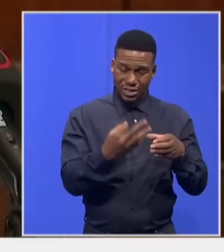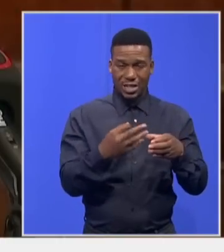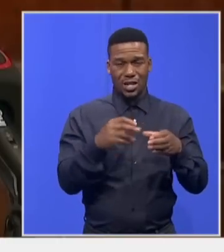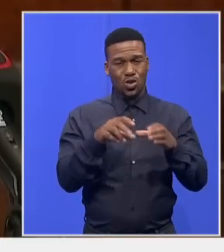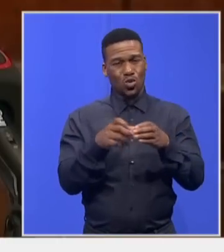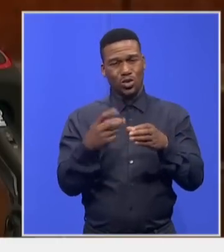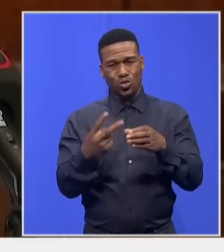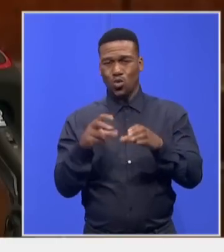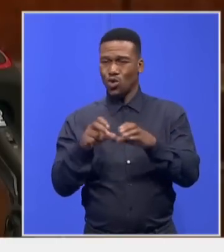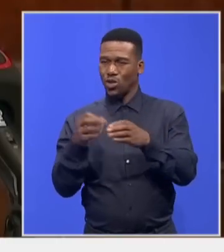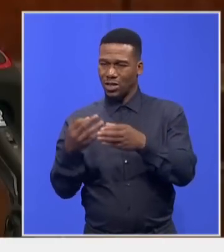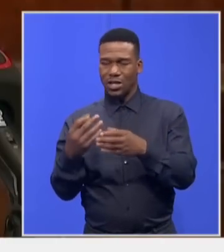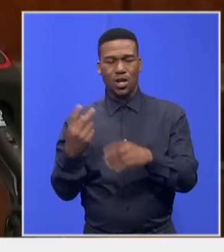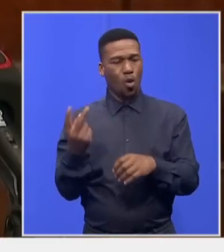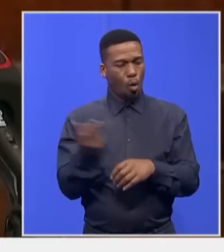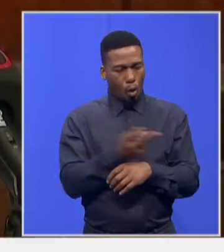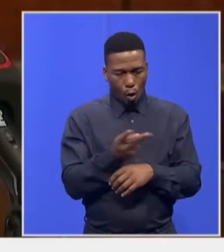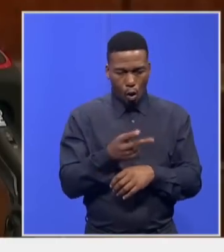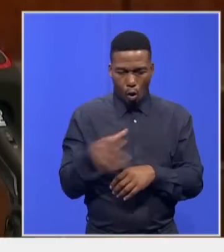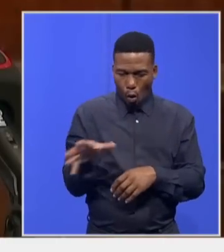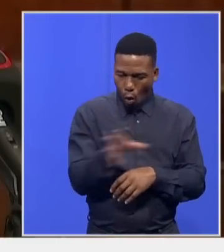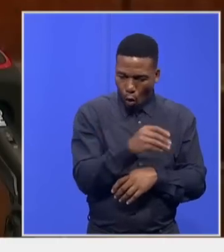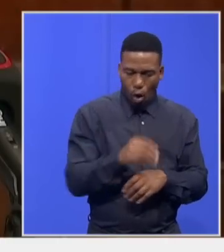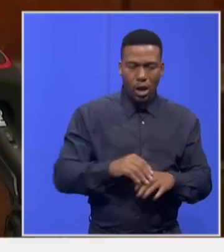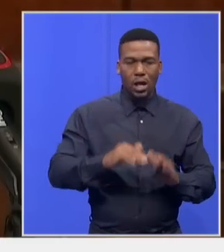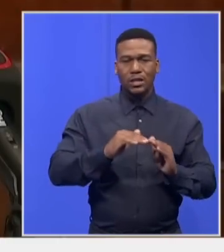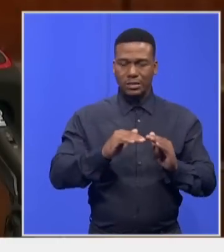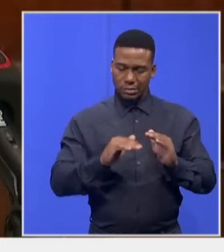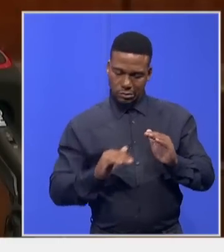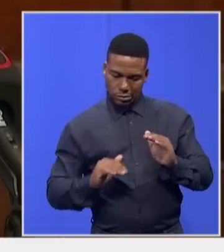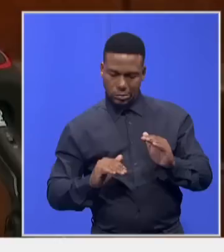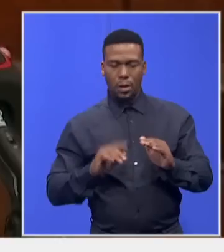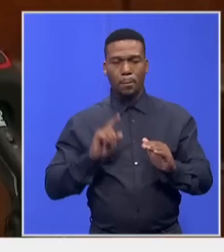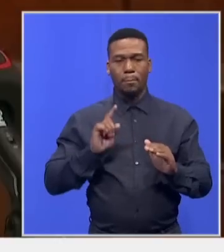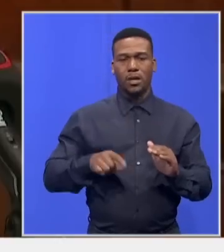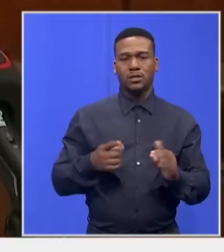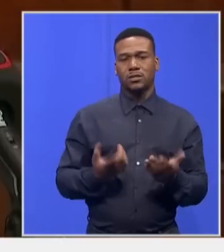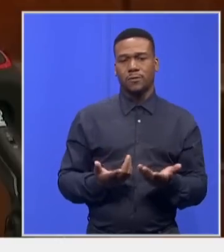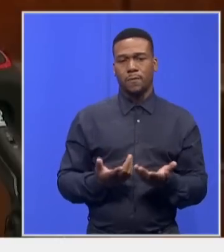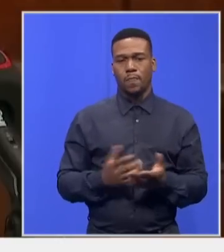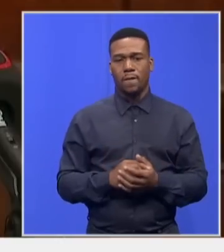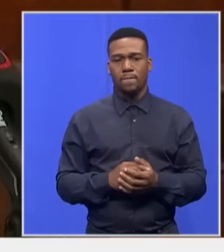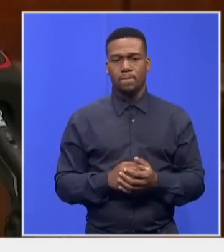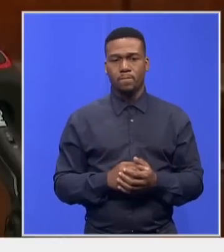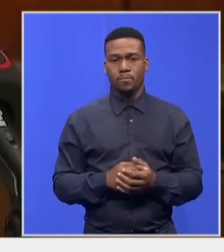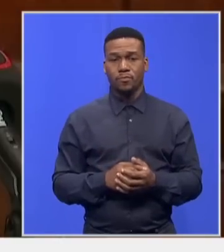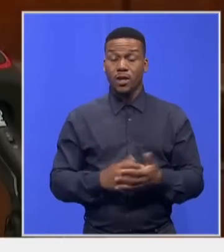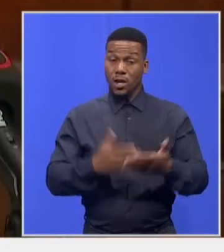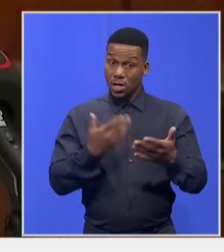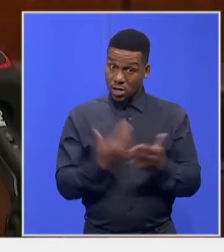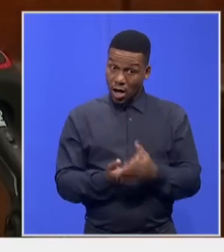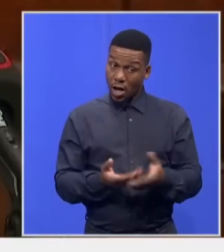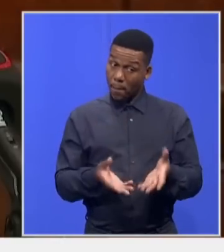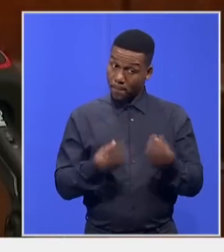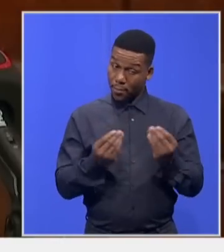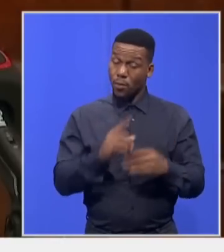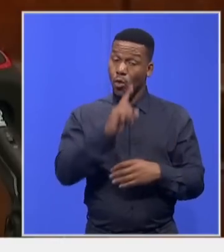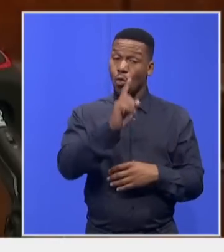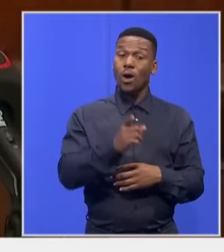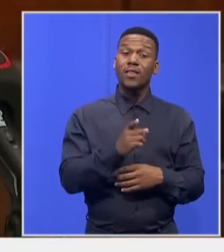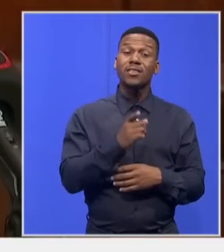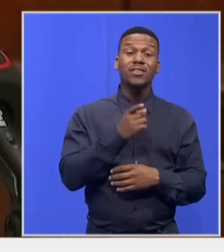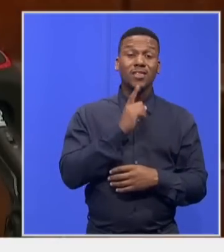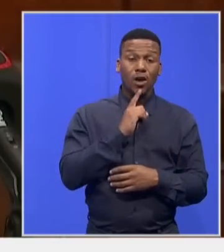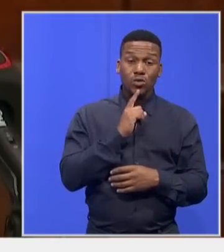the car by about 300 megawatts. So we can get an additional 1,000 megawatts at Kendal